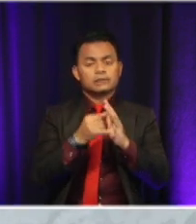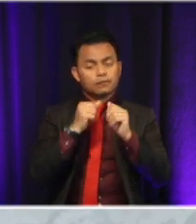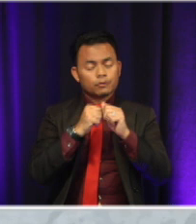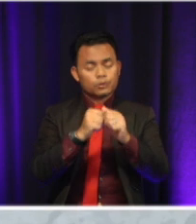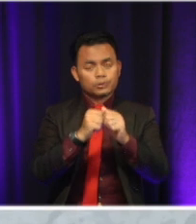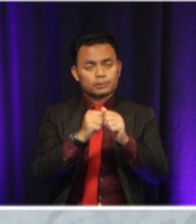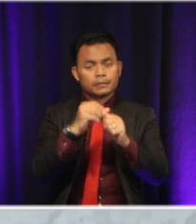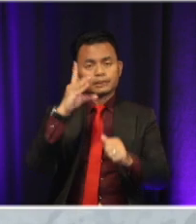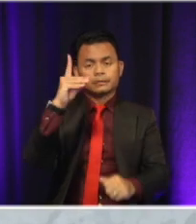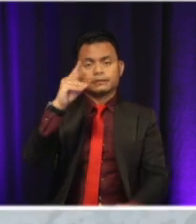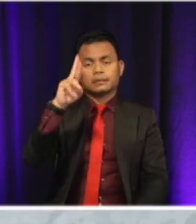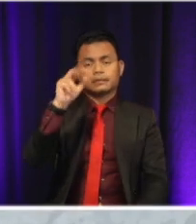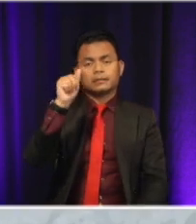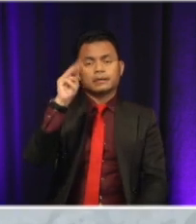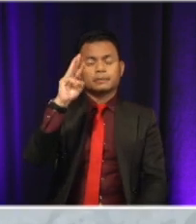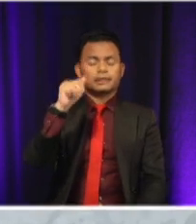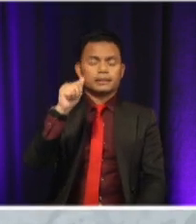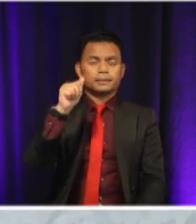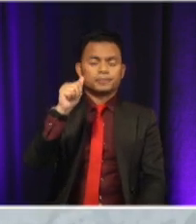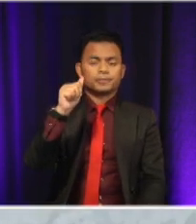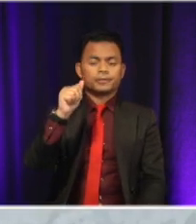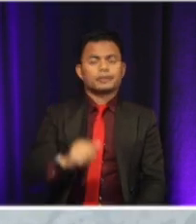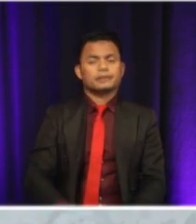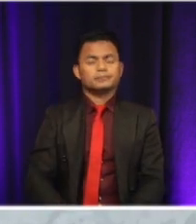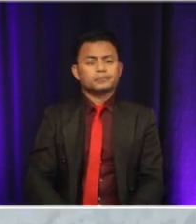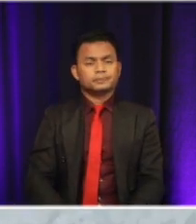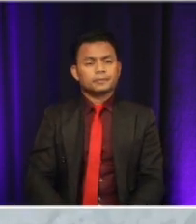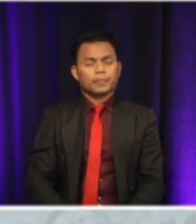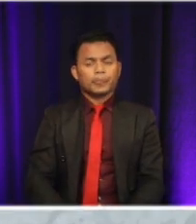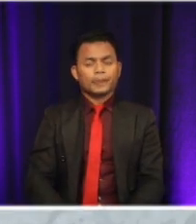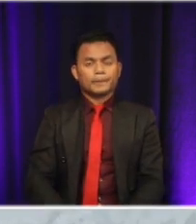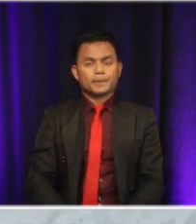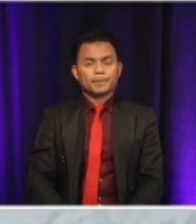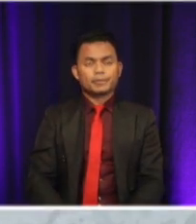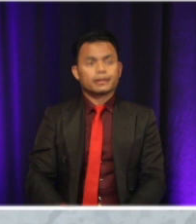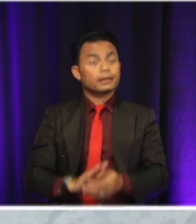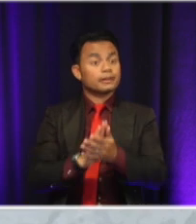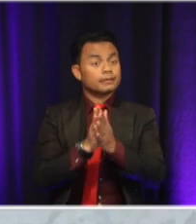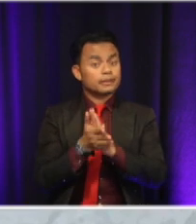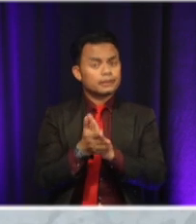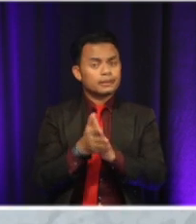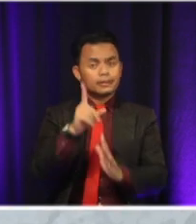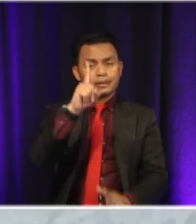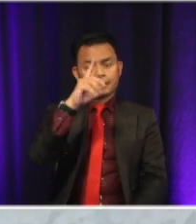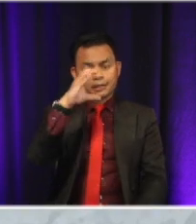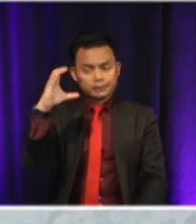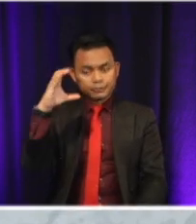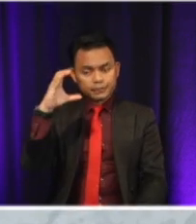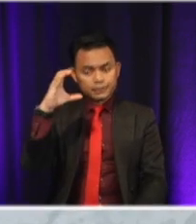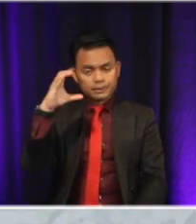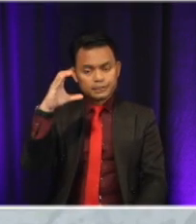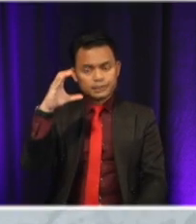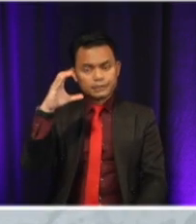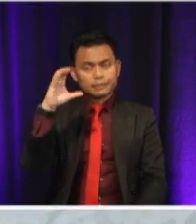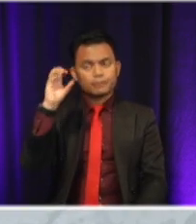50 to 55 minutes. So that's already about 105 to